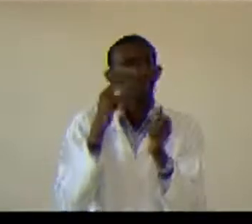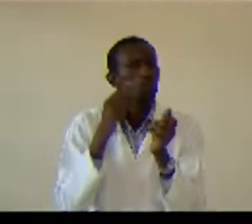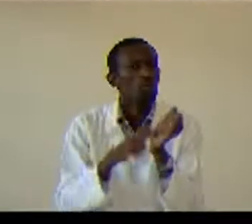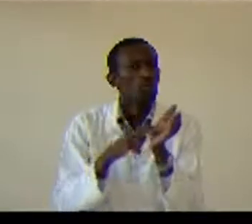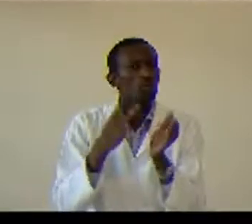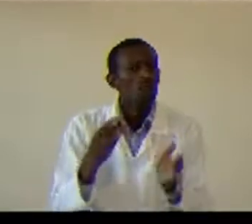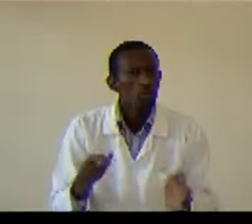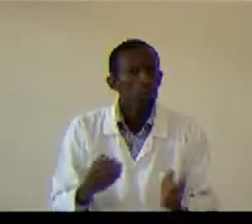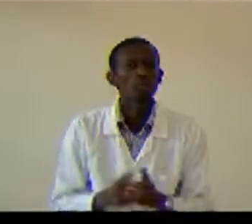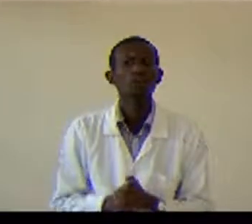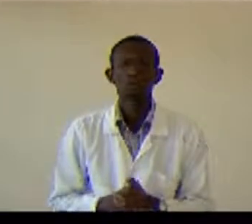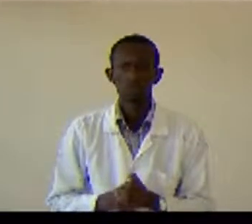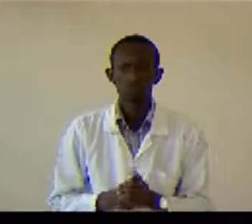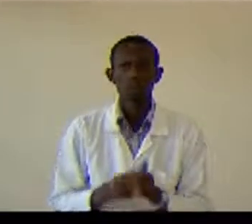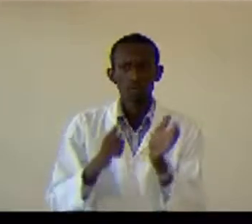825,000.